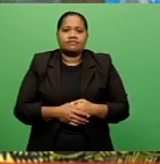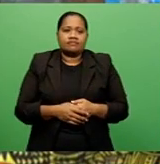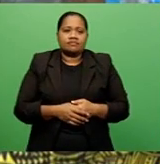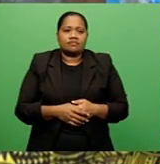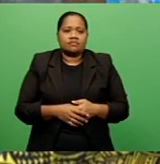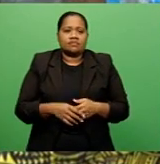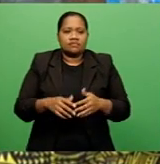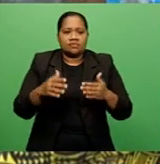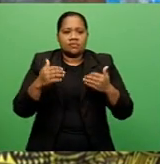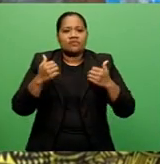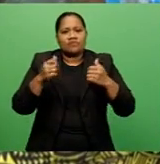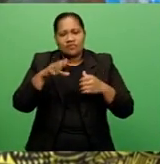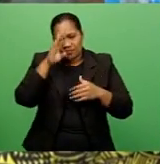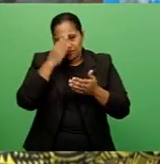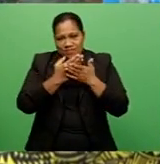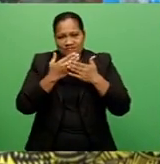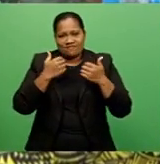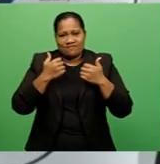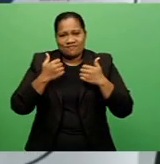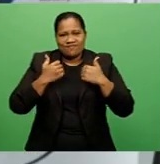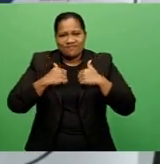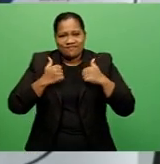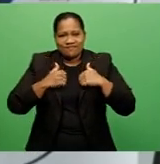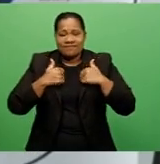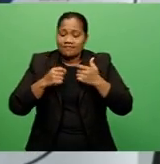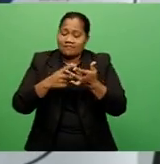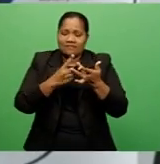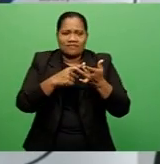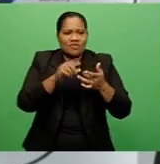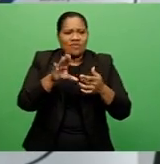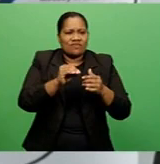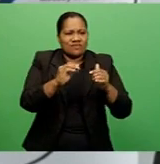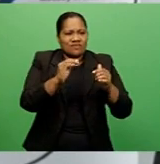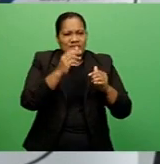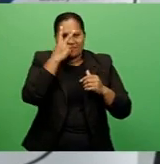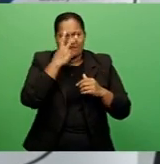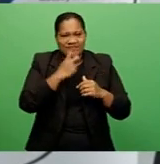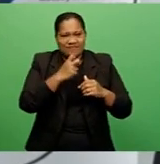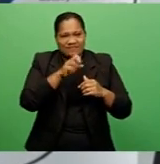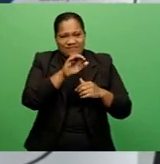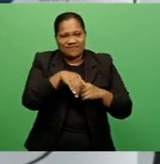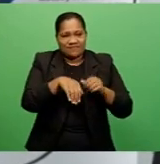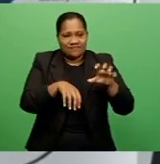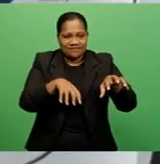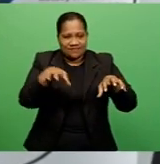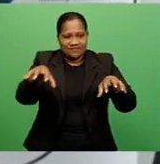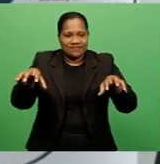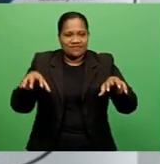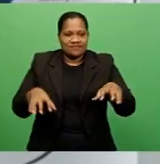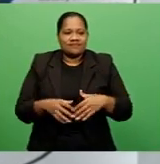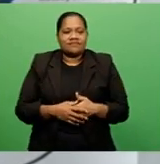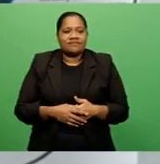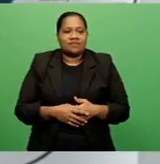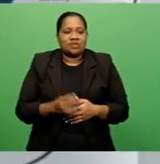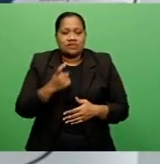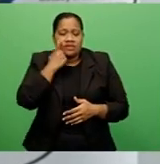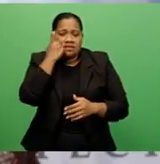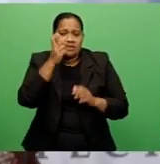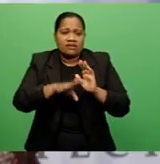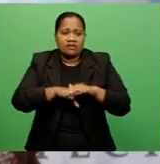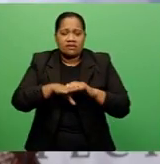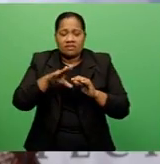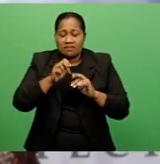student placement in either of the 3 state homes. It provides a hands-on experience on the care of older persons in institutional care